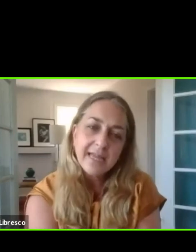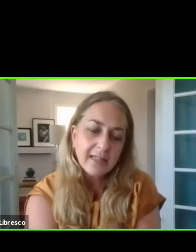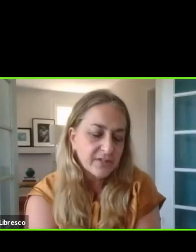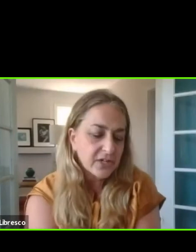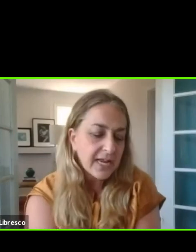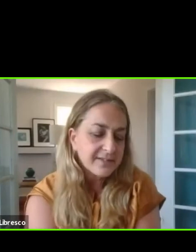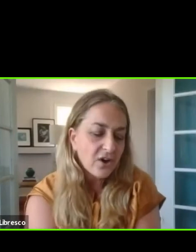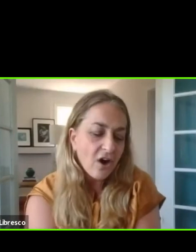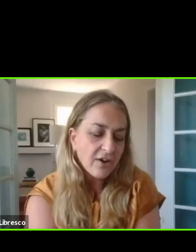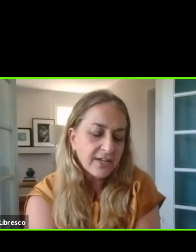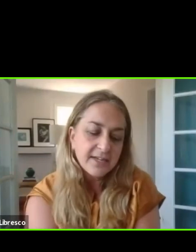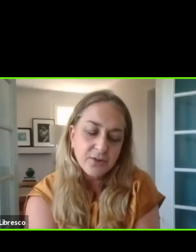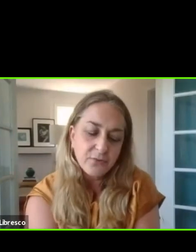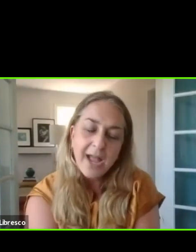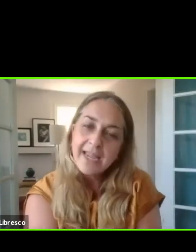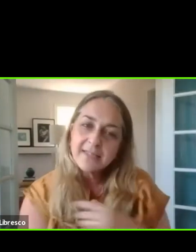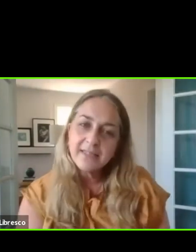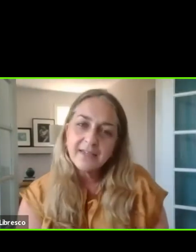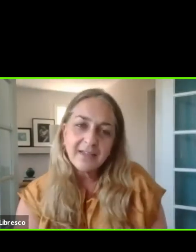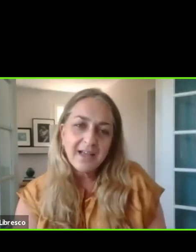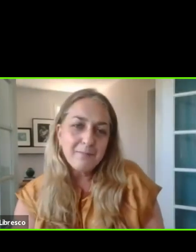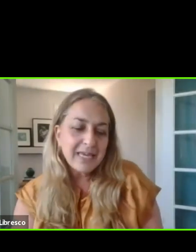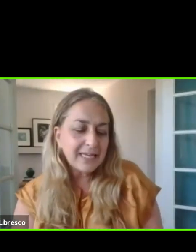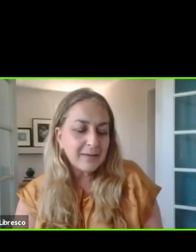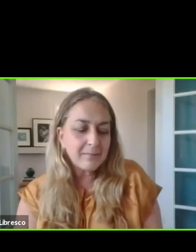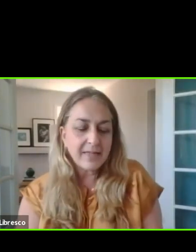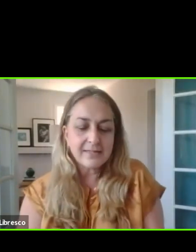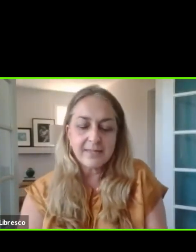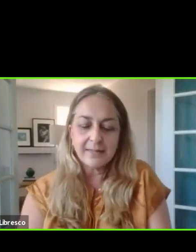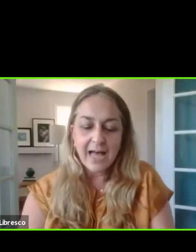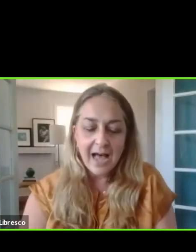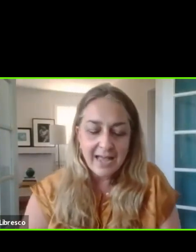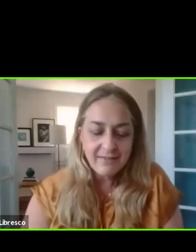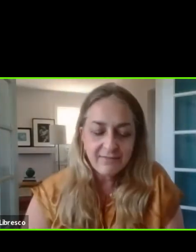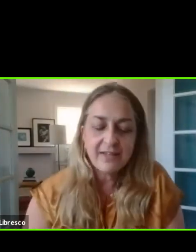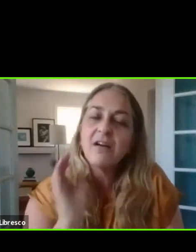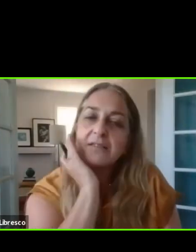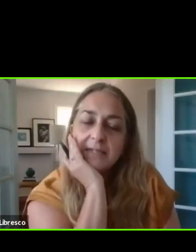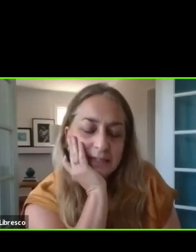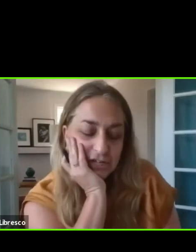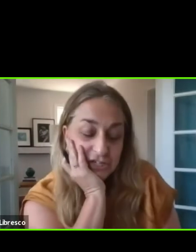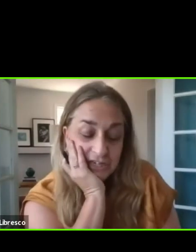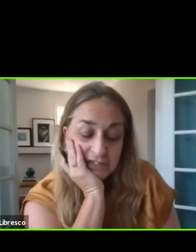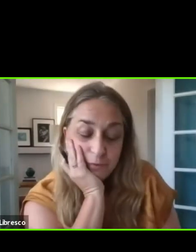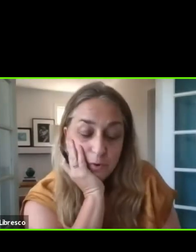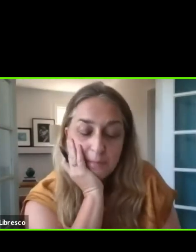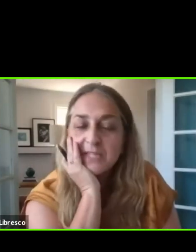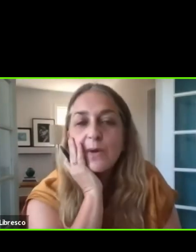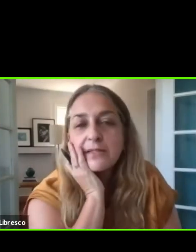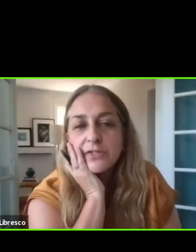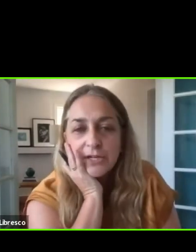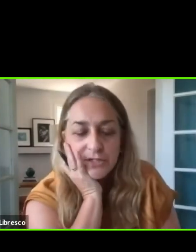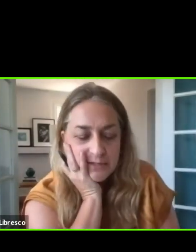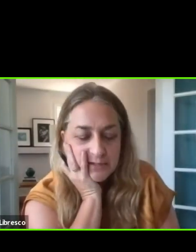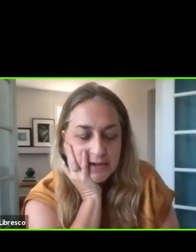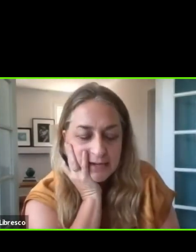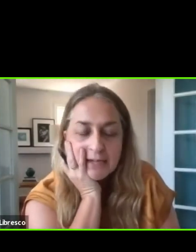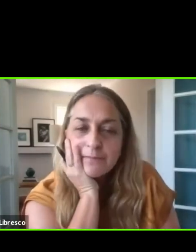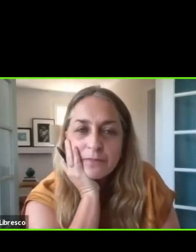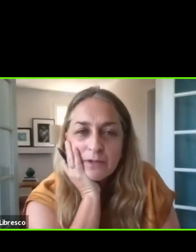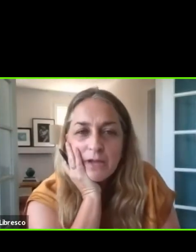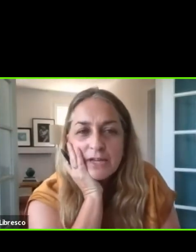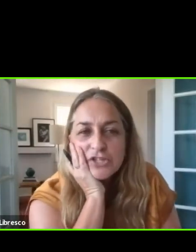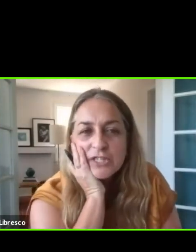embraces television as an art in its own right, a medium that's alive and constantly changing its form as well as changing